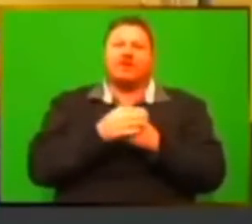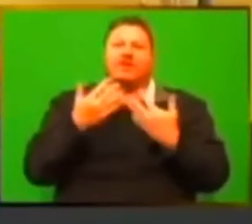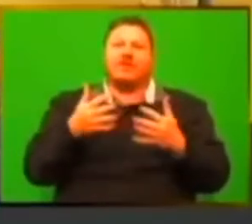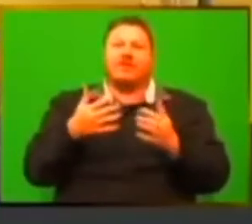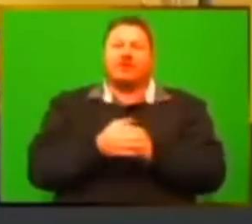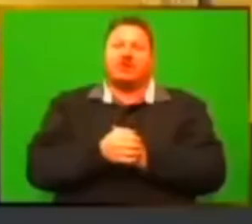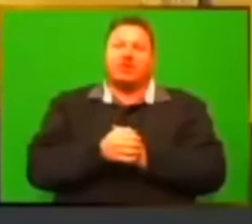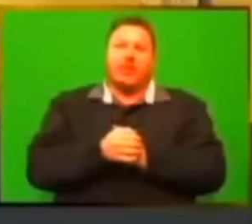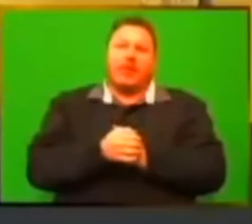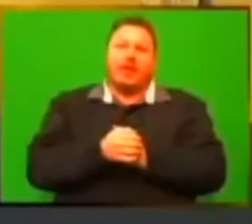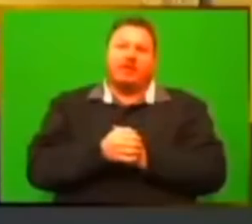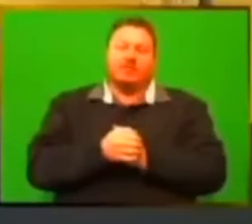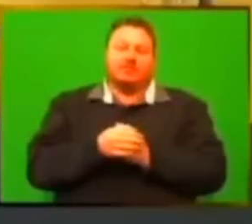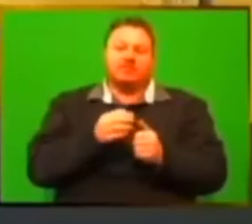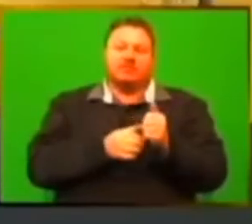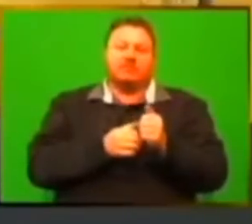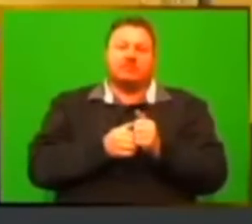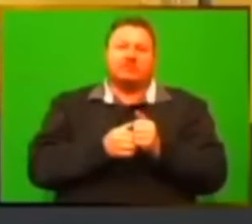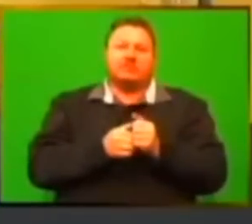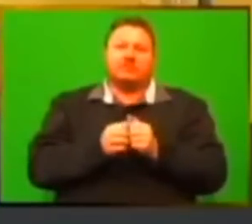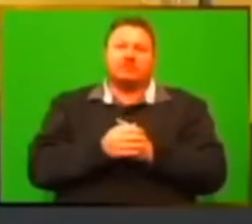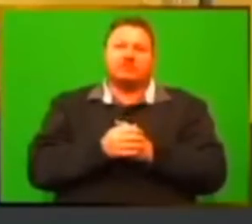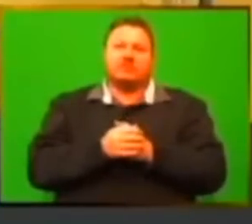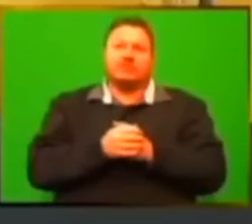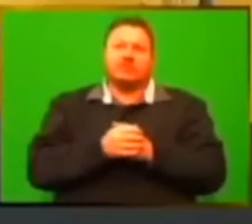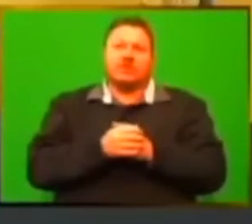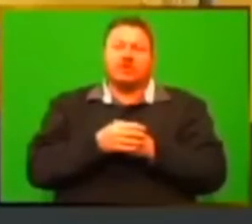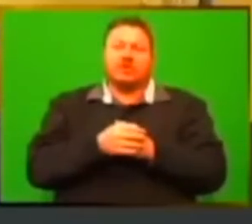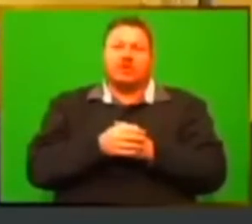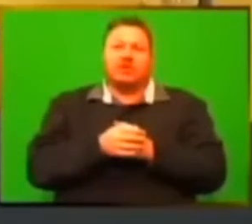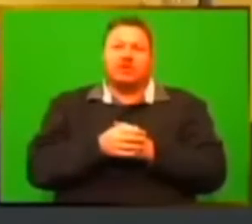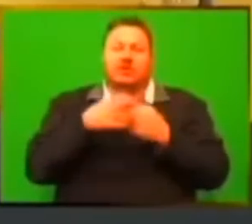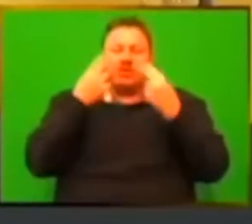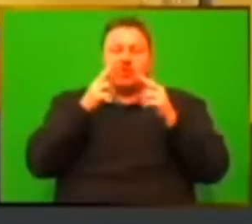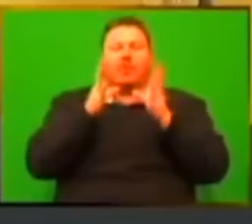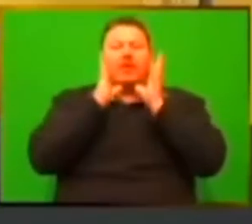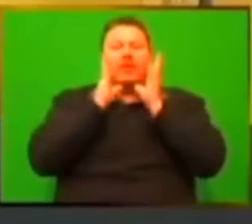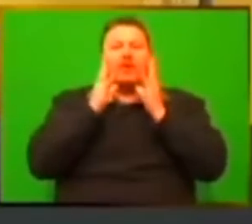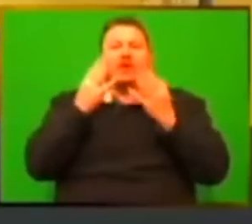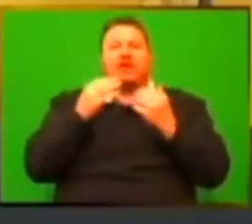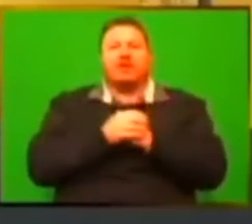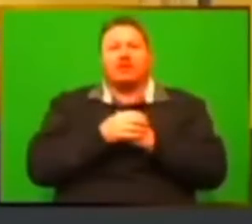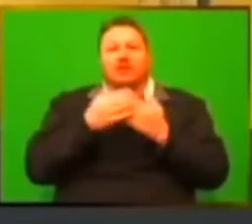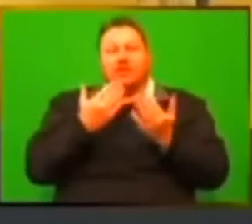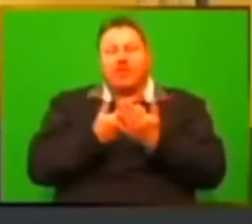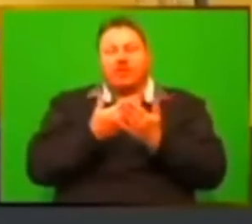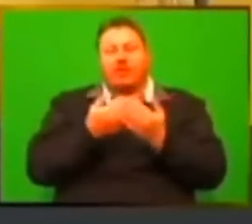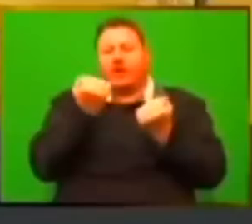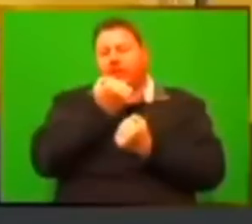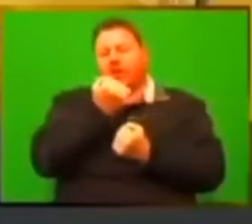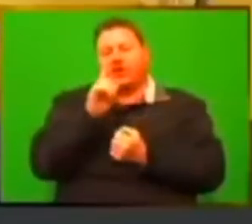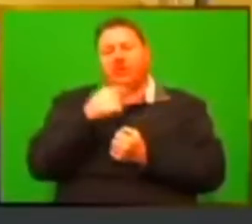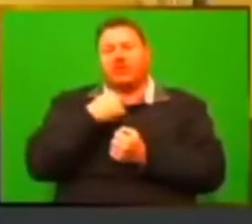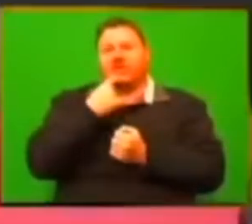that was raised by the Chief Whip, Honorable MALEMA, can you take your podium and apologize on what you've just